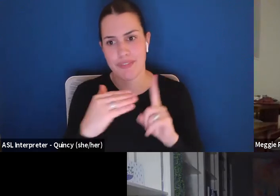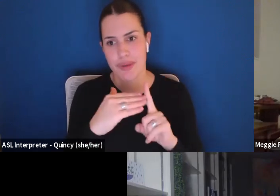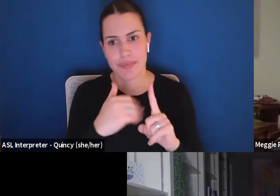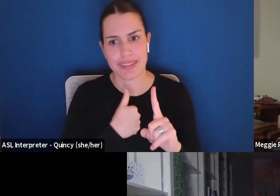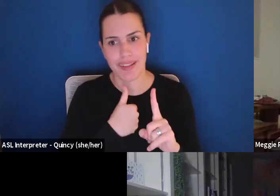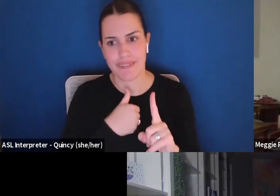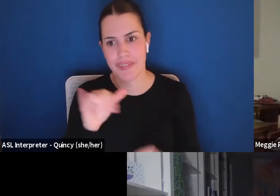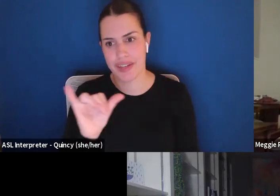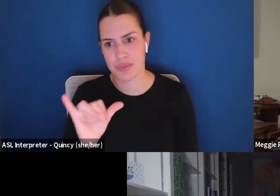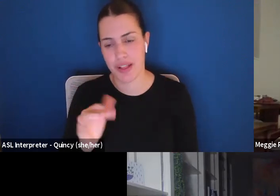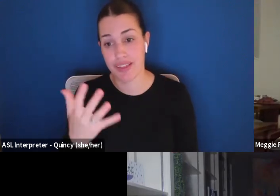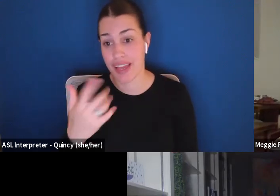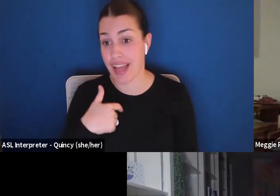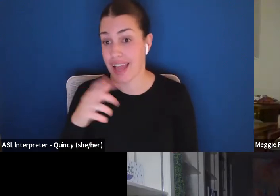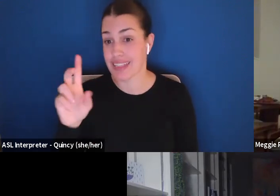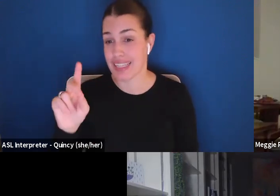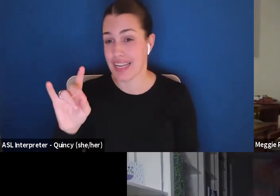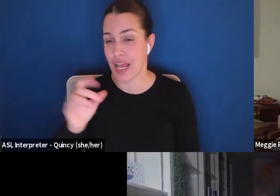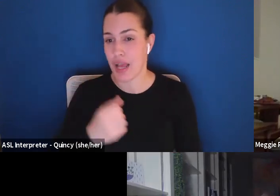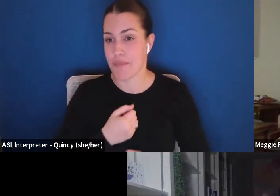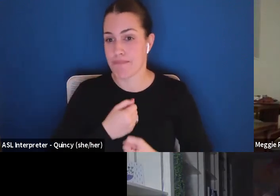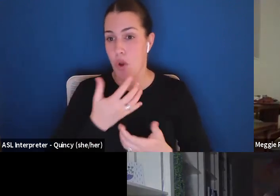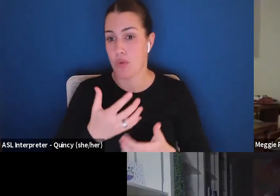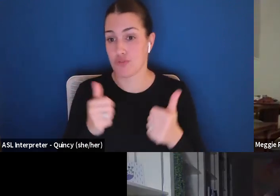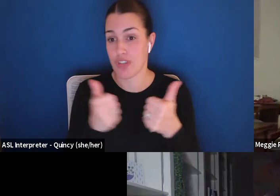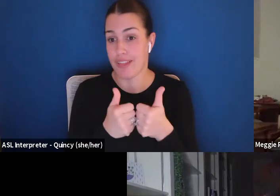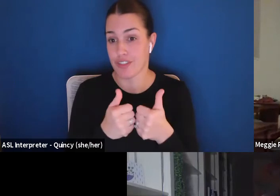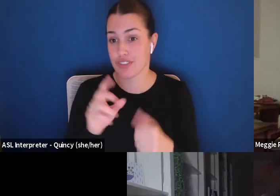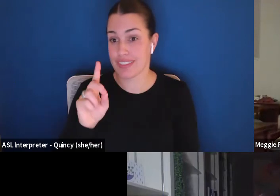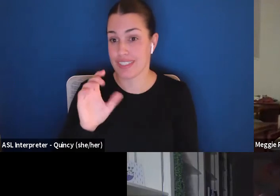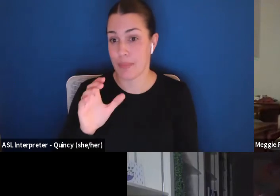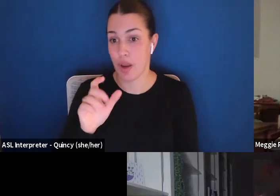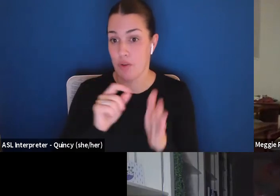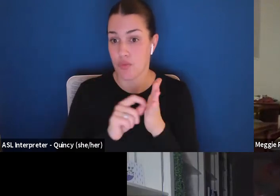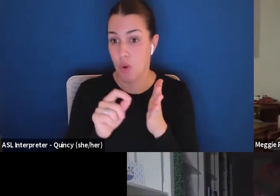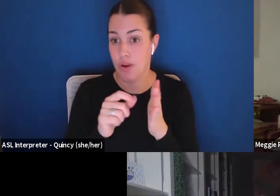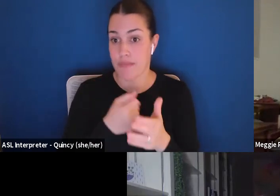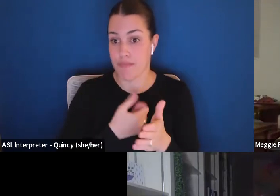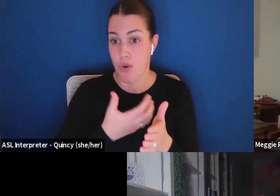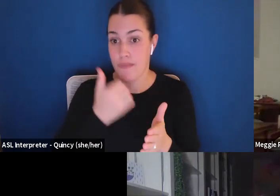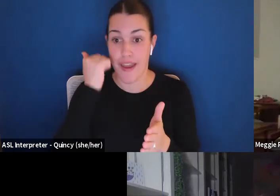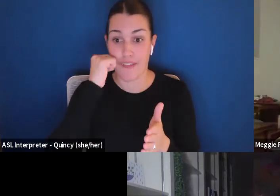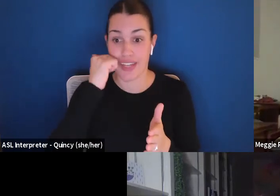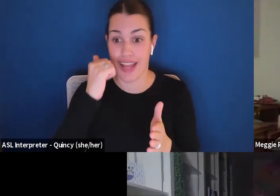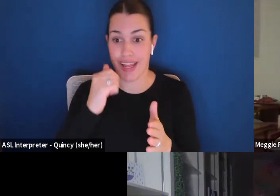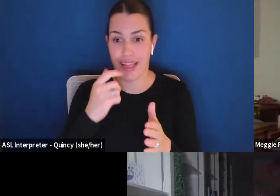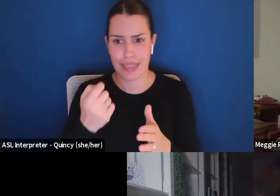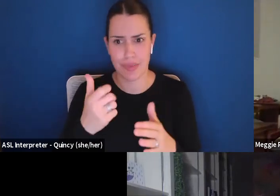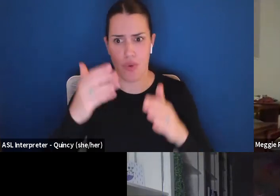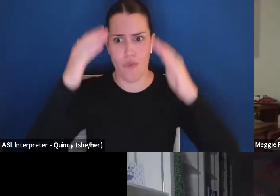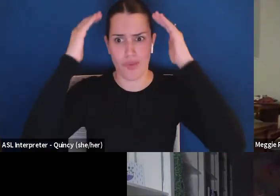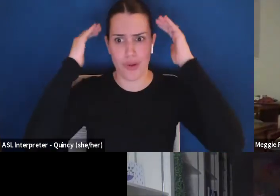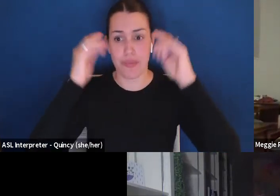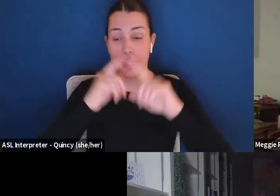as well. Like I did a daily poem challenge in December where I wrote one new poem every day, and it was a little overwhelming. But when I